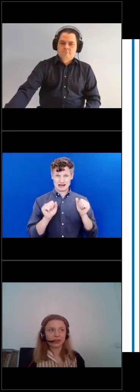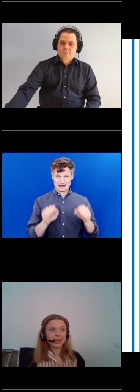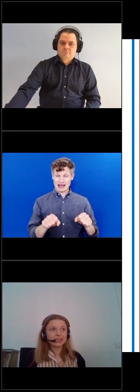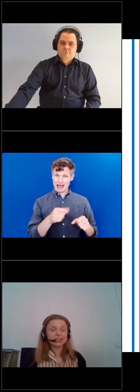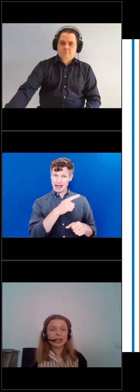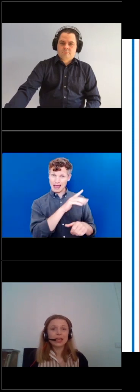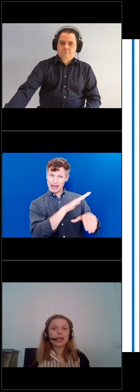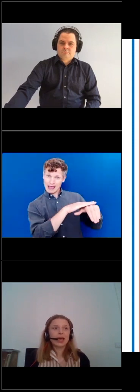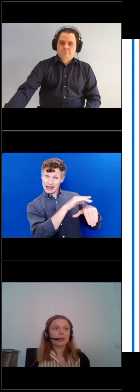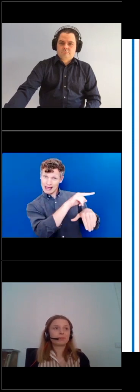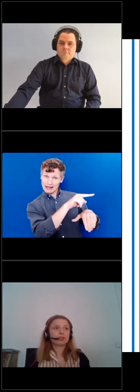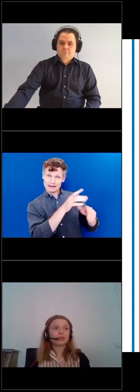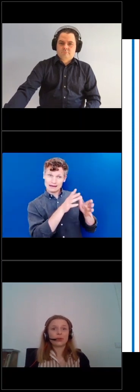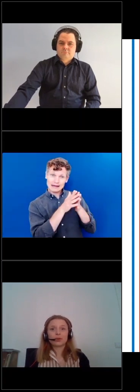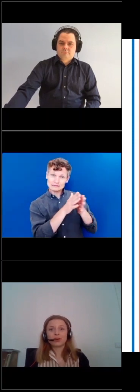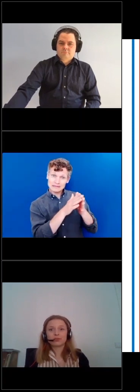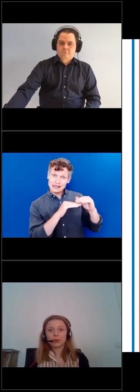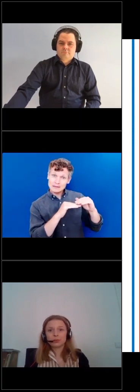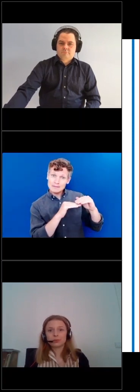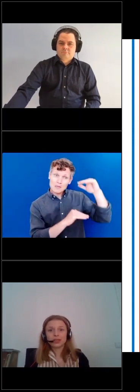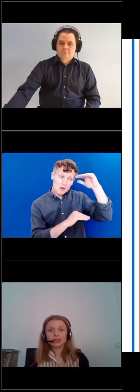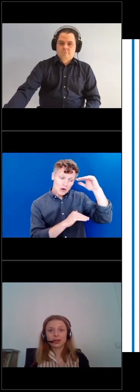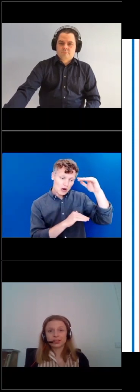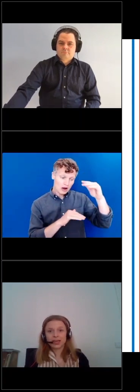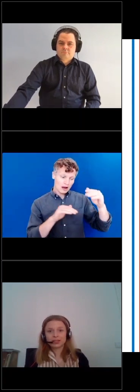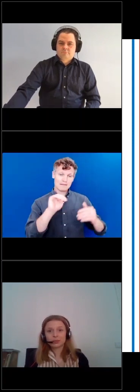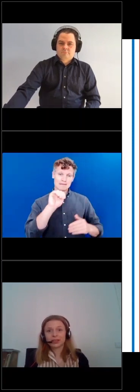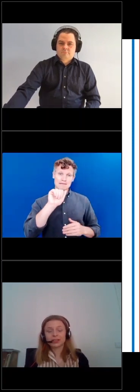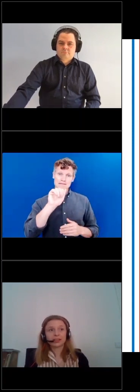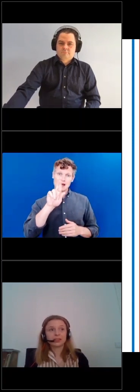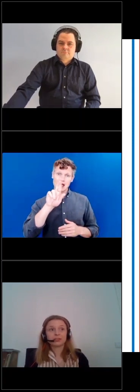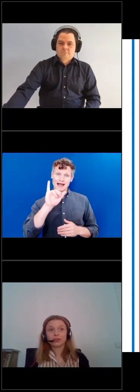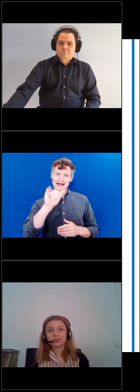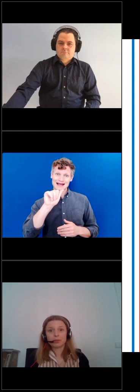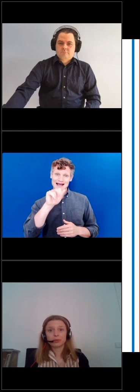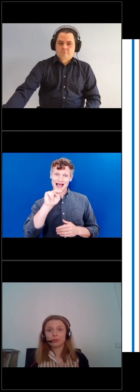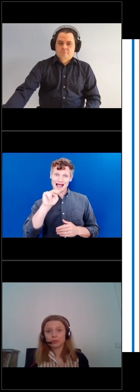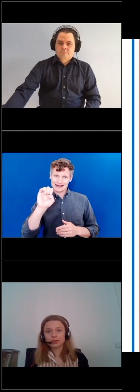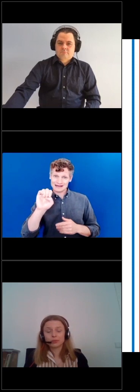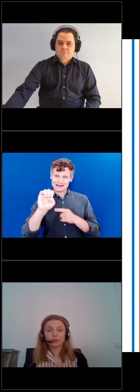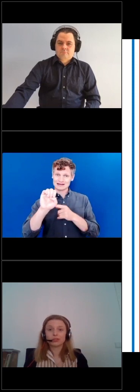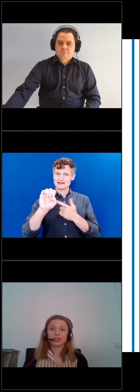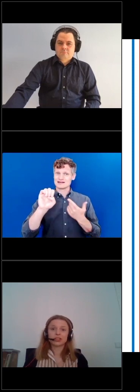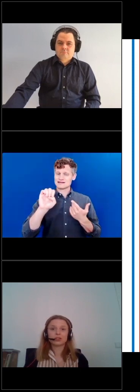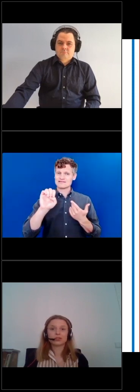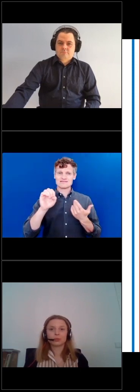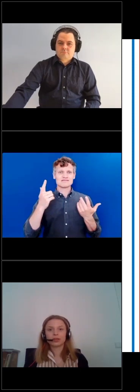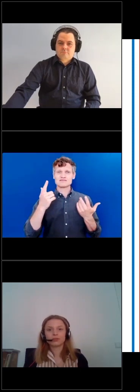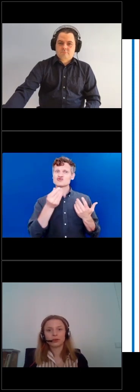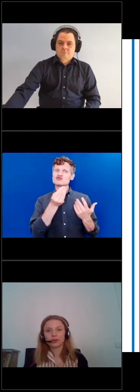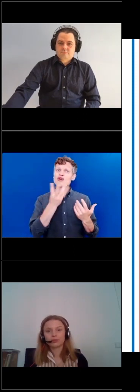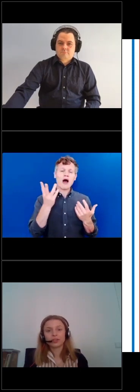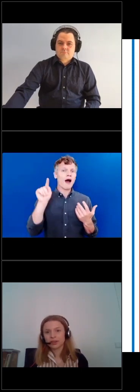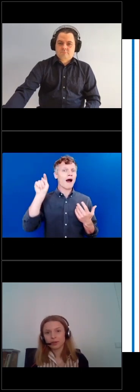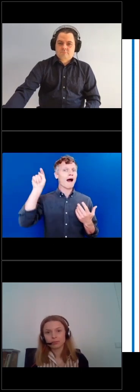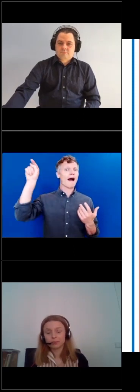remote areas. So above all, in contexts where there are, for example, movement restrictions. So we've